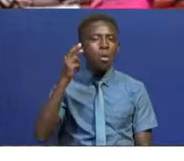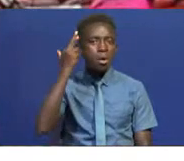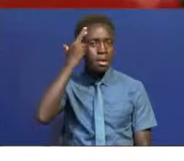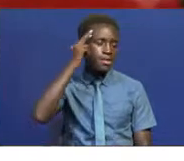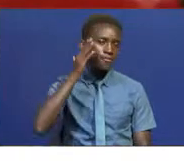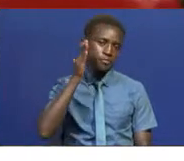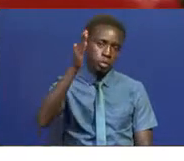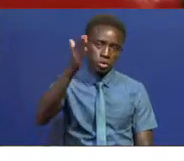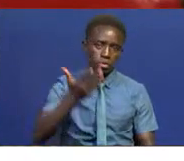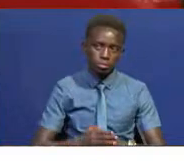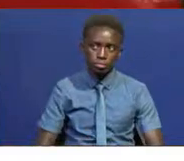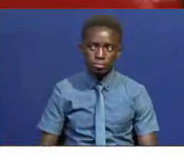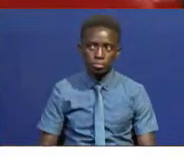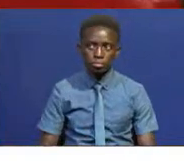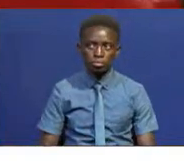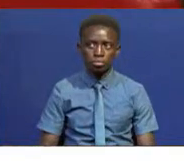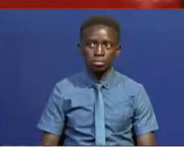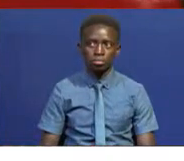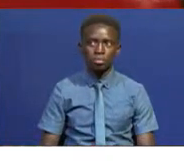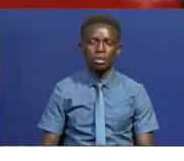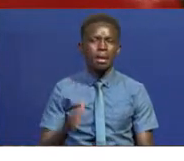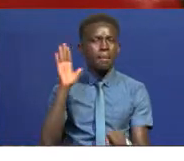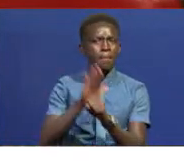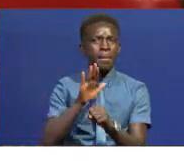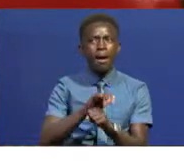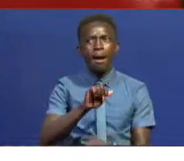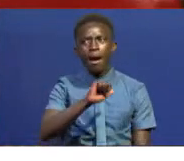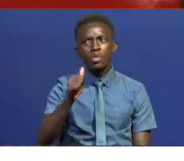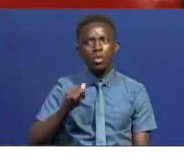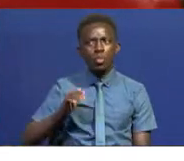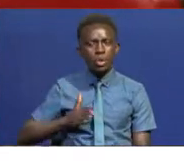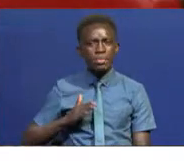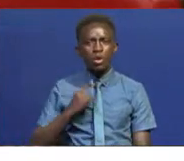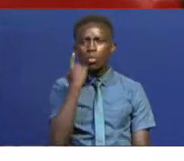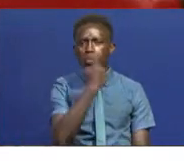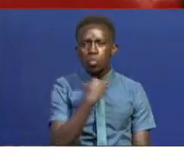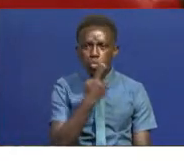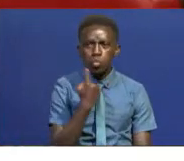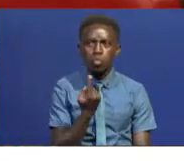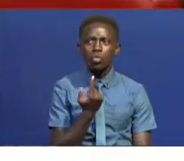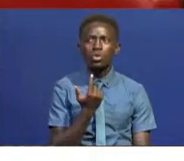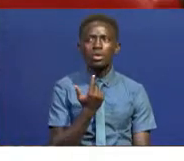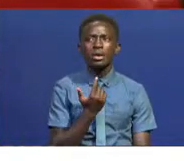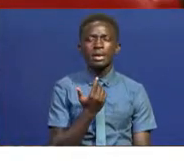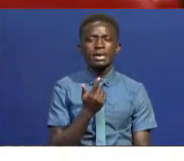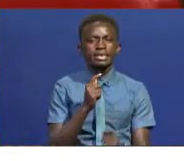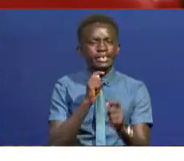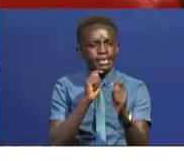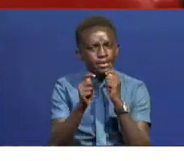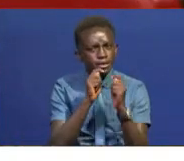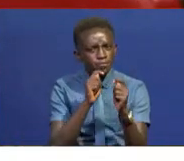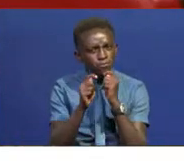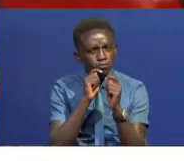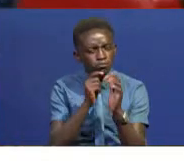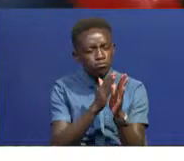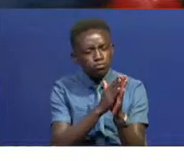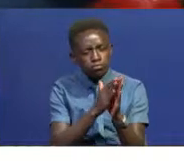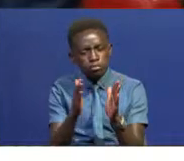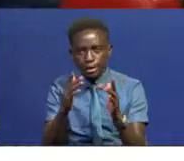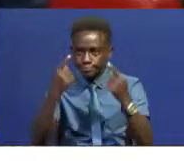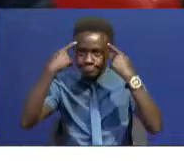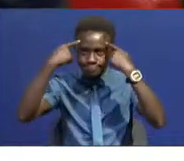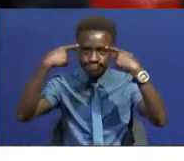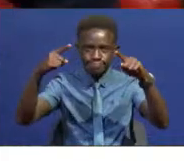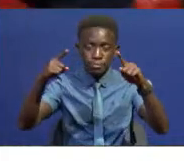met many other women who wanted to, who actually went through interviews successfully. But before they